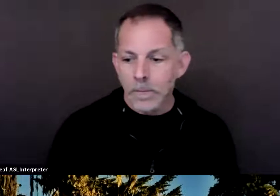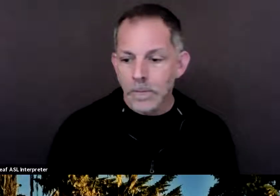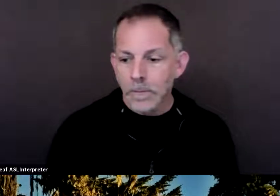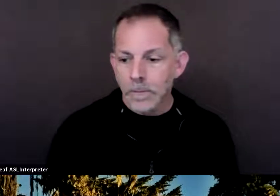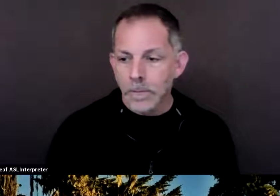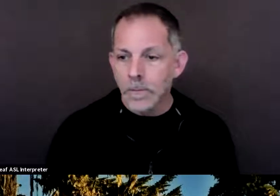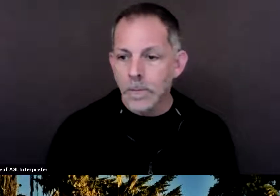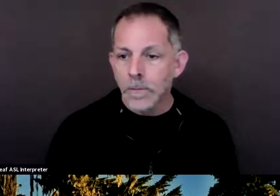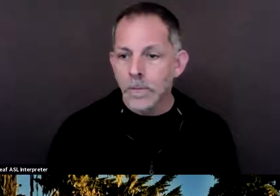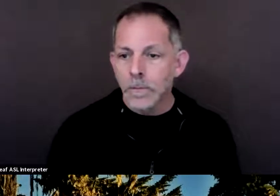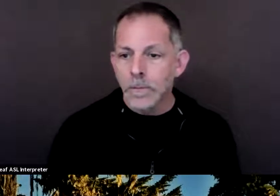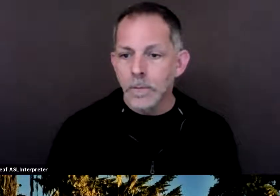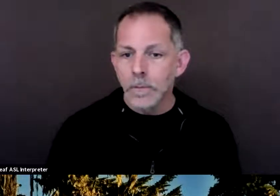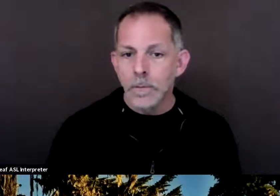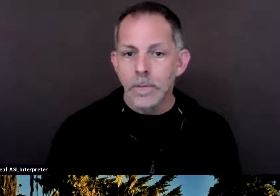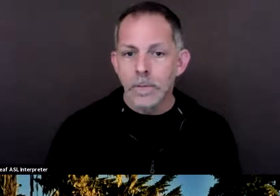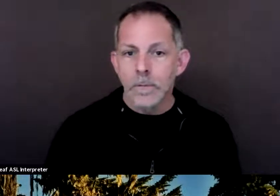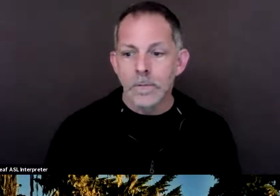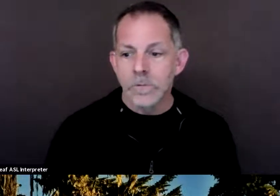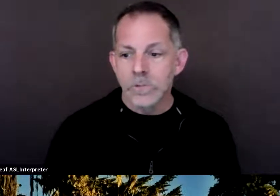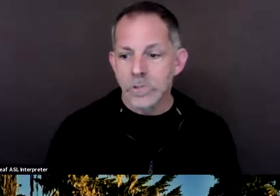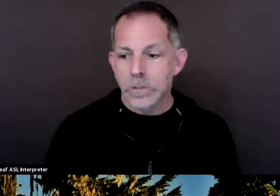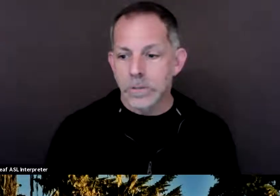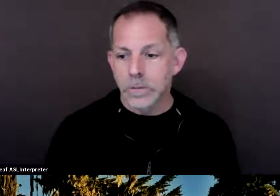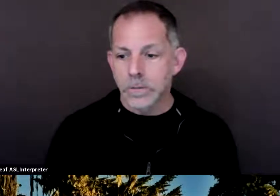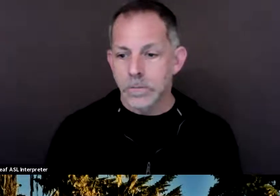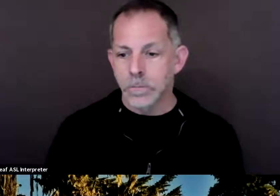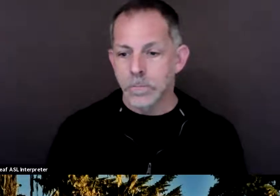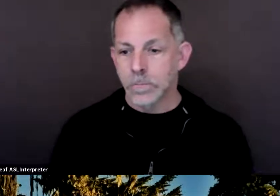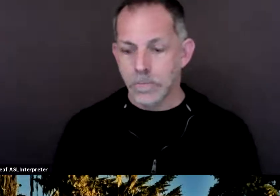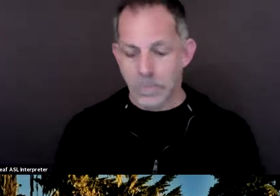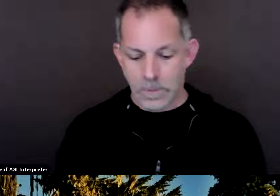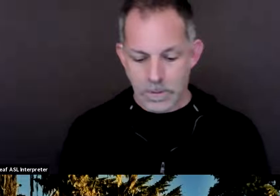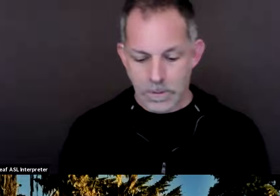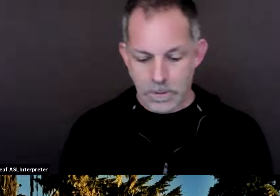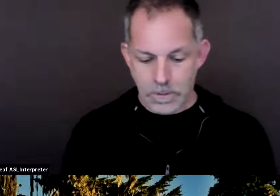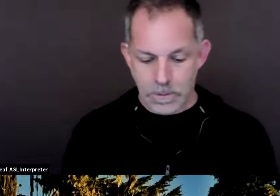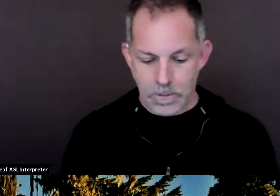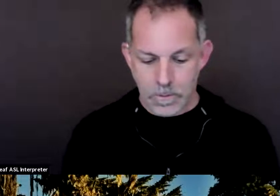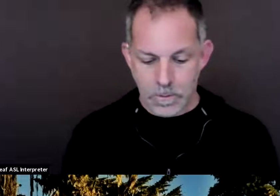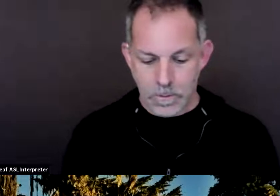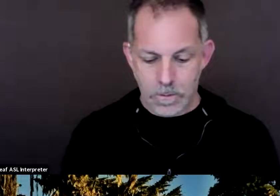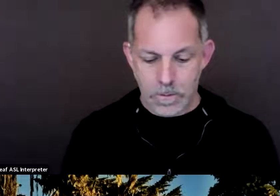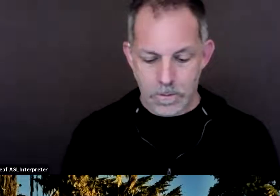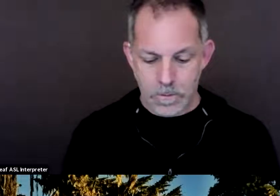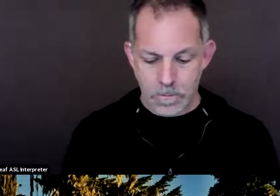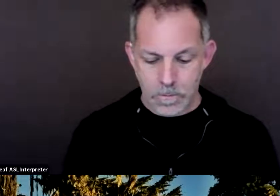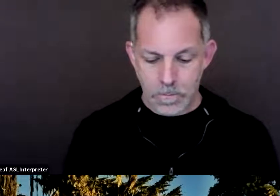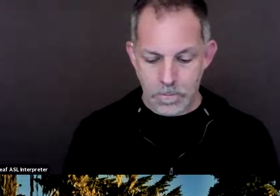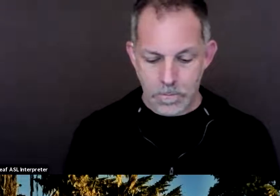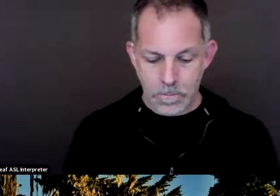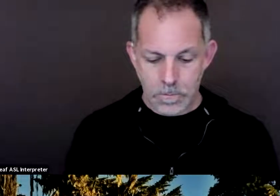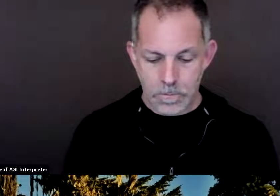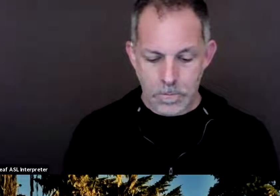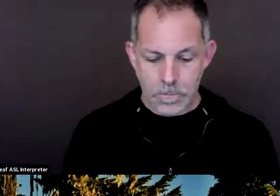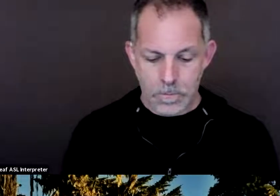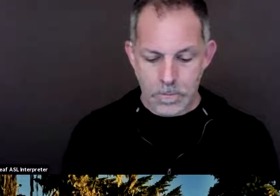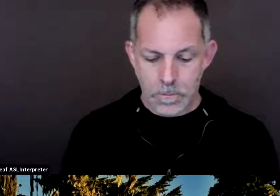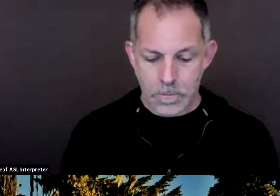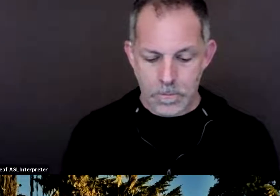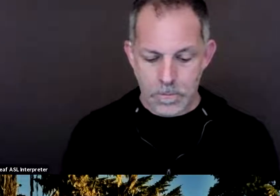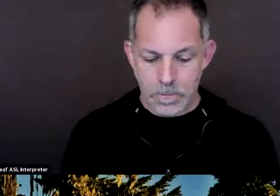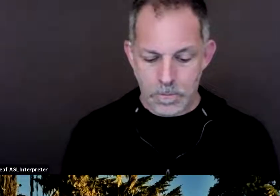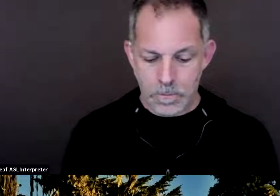to us and establish community-based vaccination, small community-based vaccination clinics. We'll be doing the first one of those this week